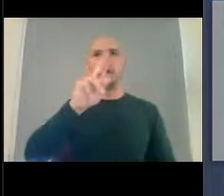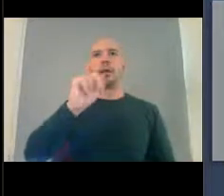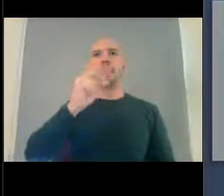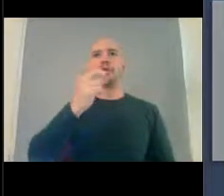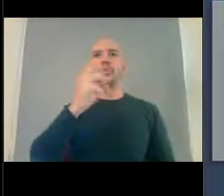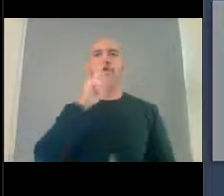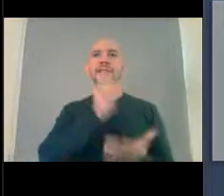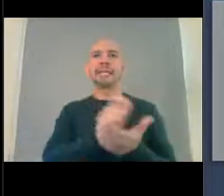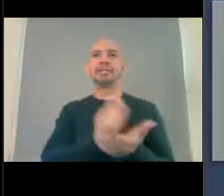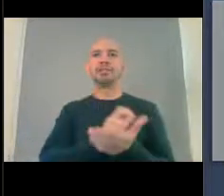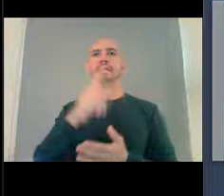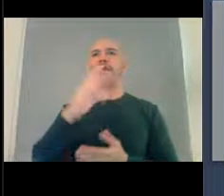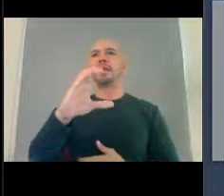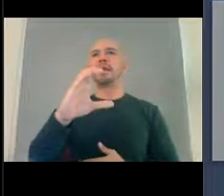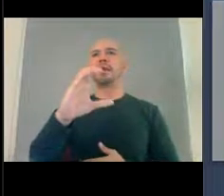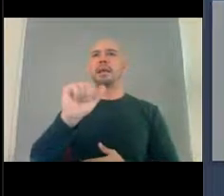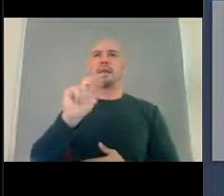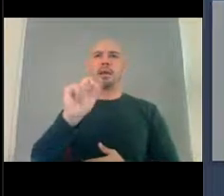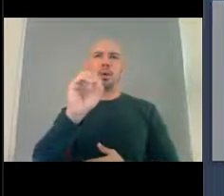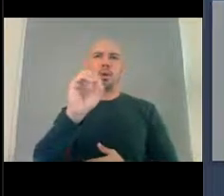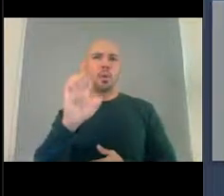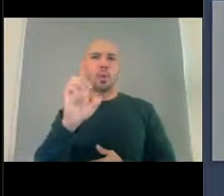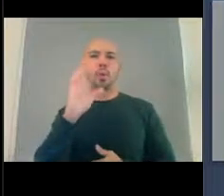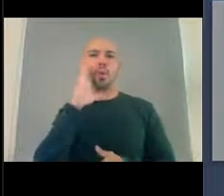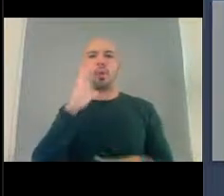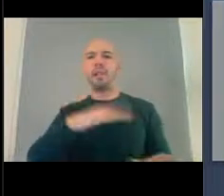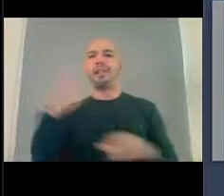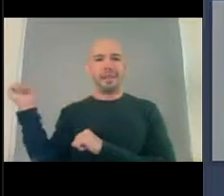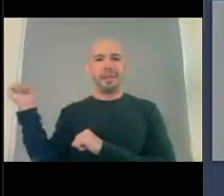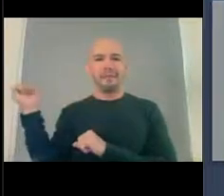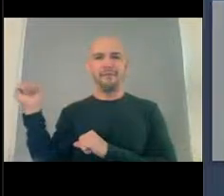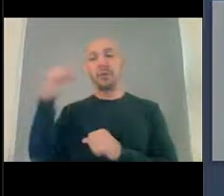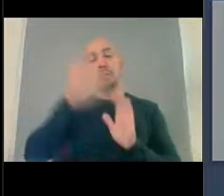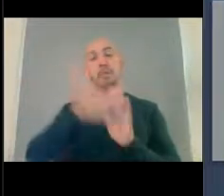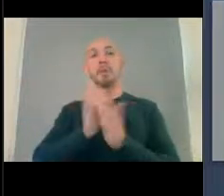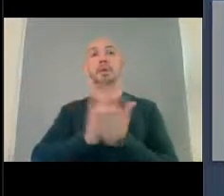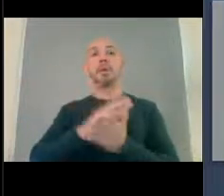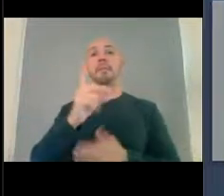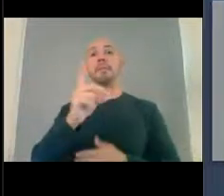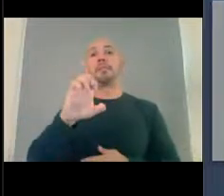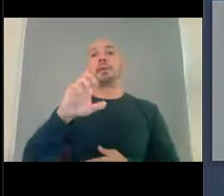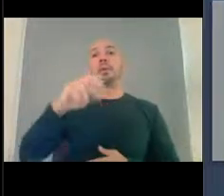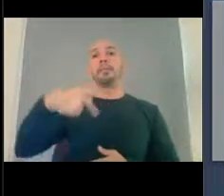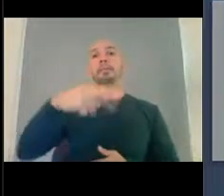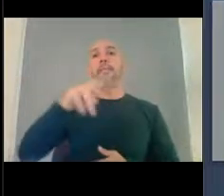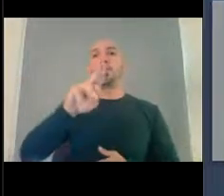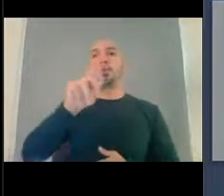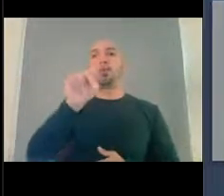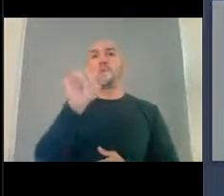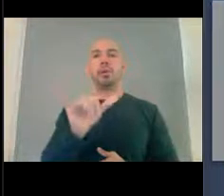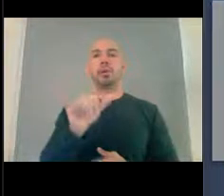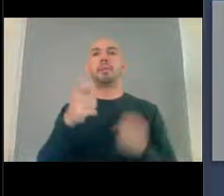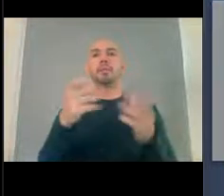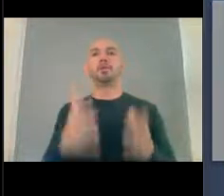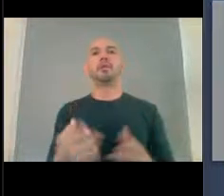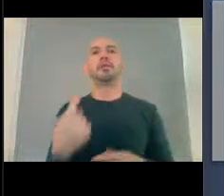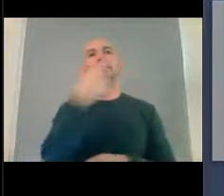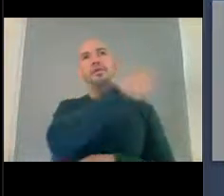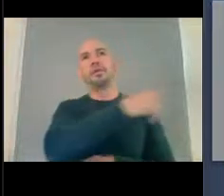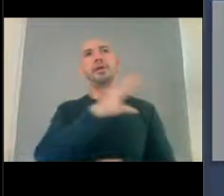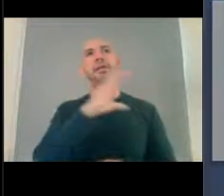is leaving calsta uh and to become the deputy administrator at the california division of the federal highway